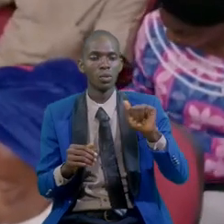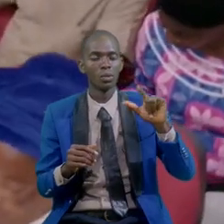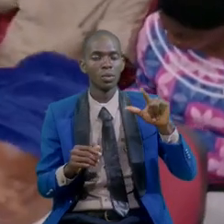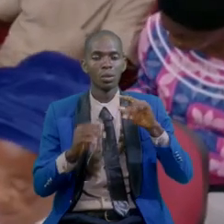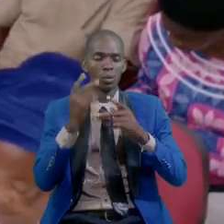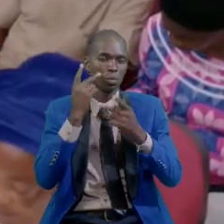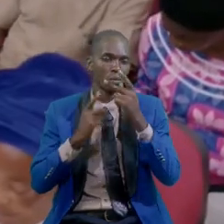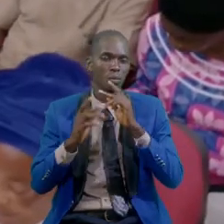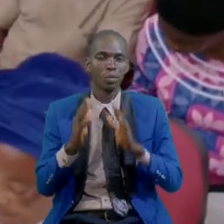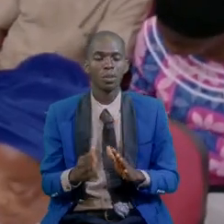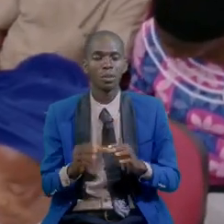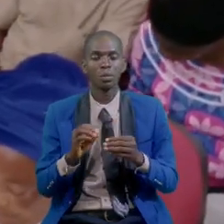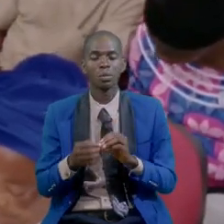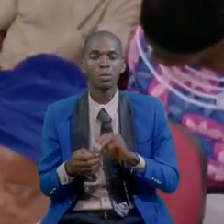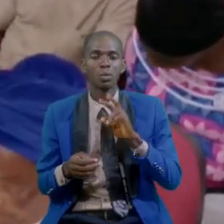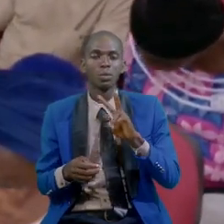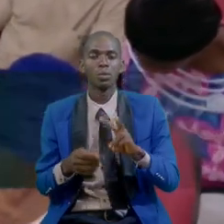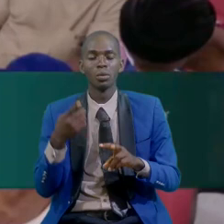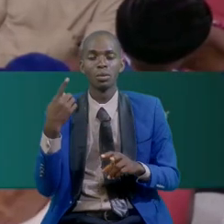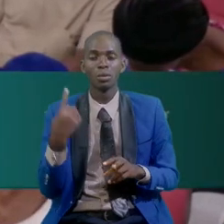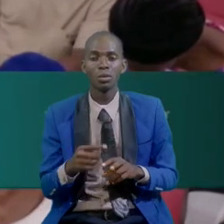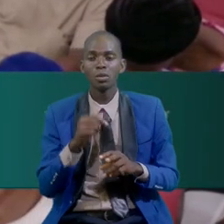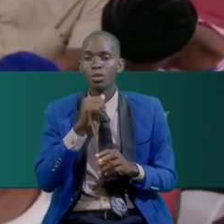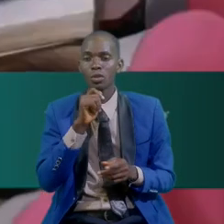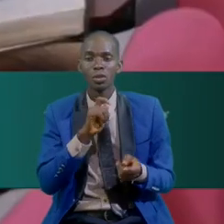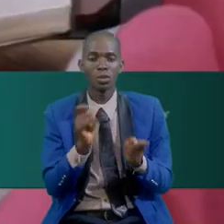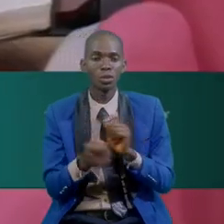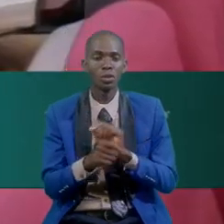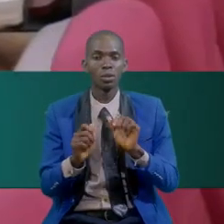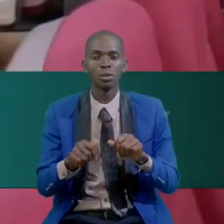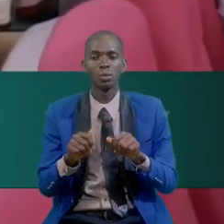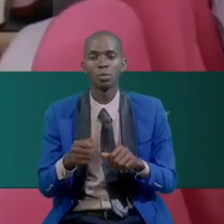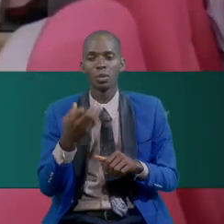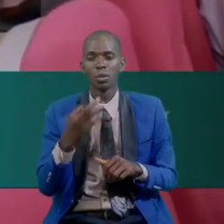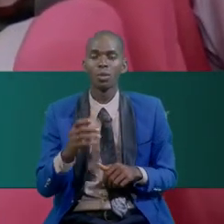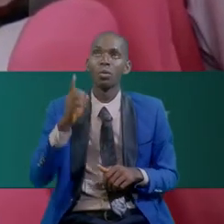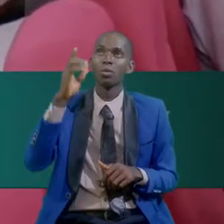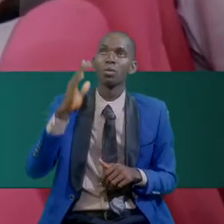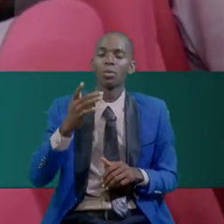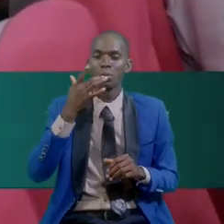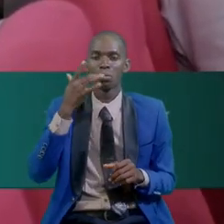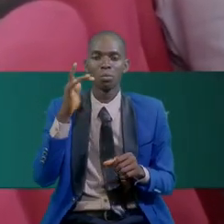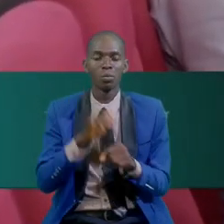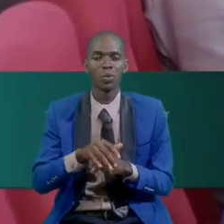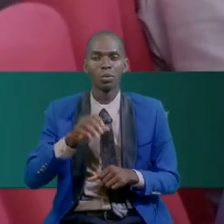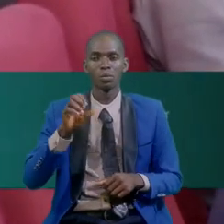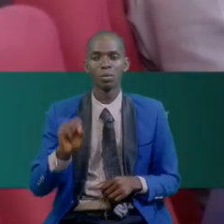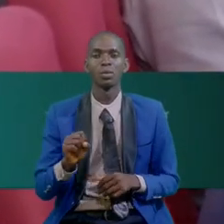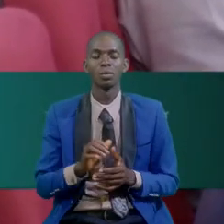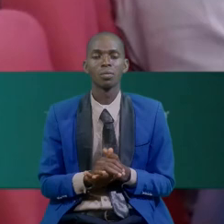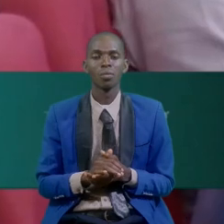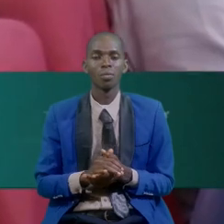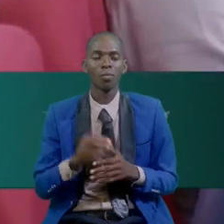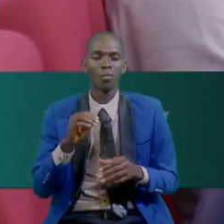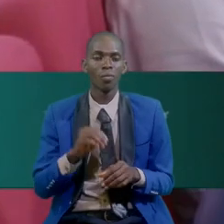the immutability of God's promise. Look at chapter 18, verse 1.